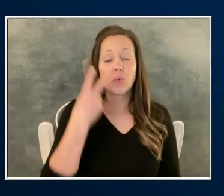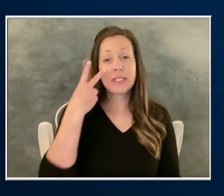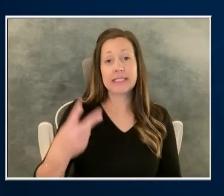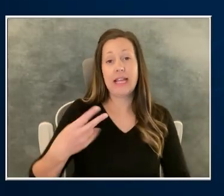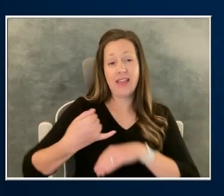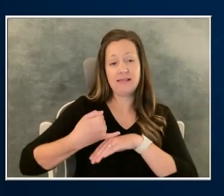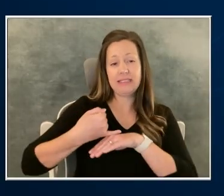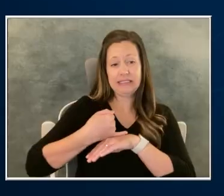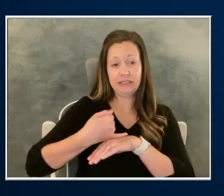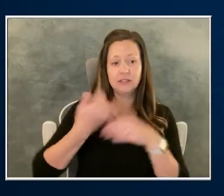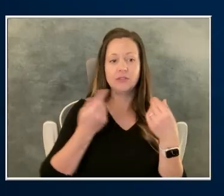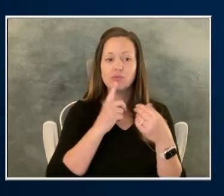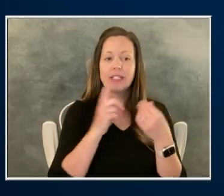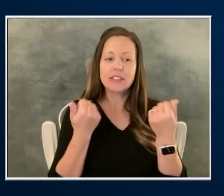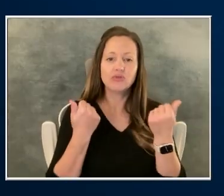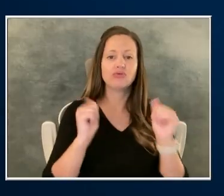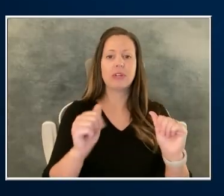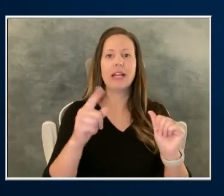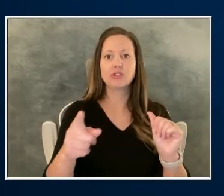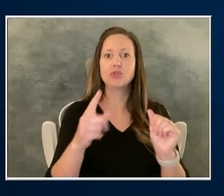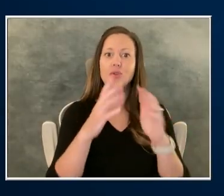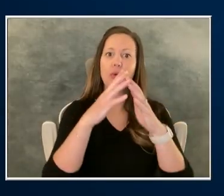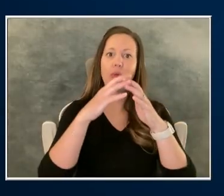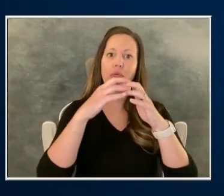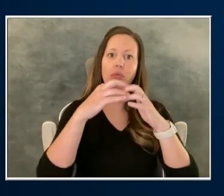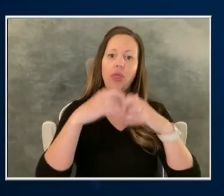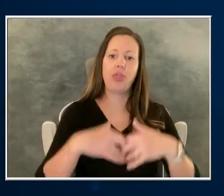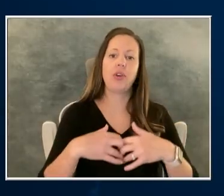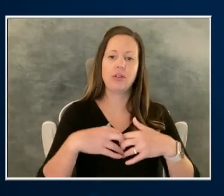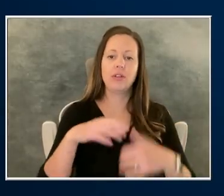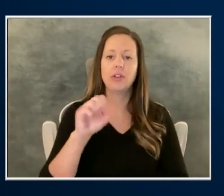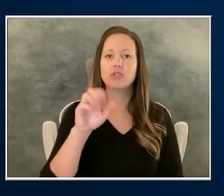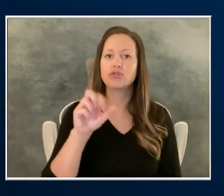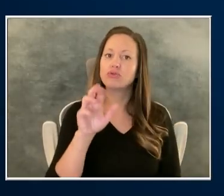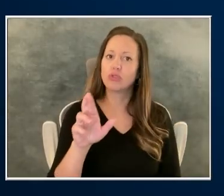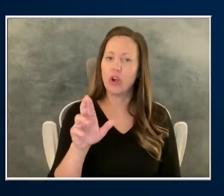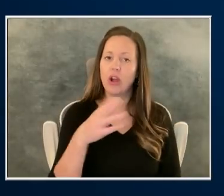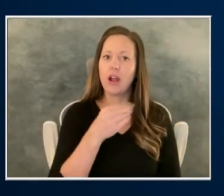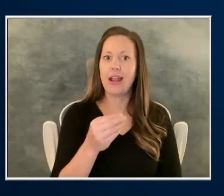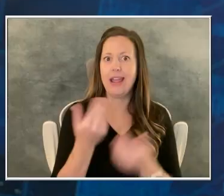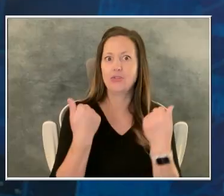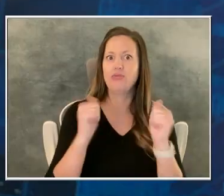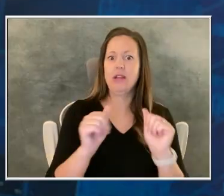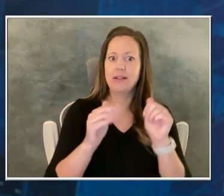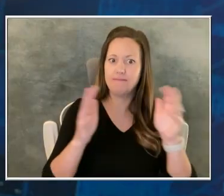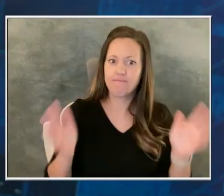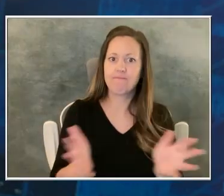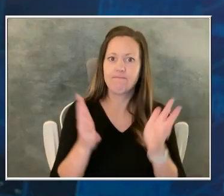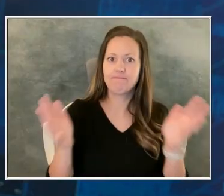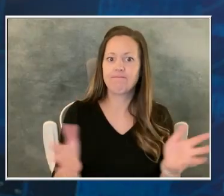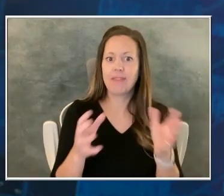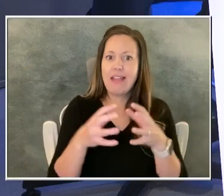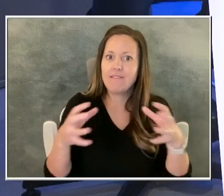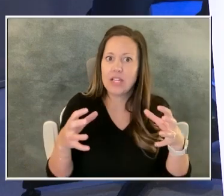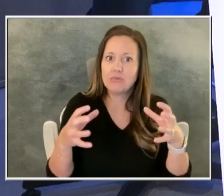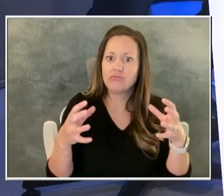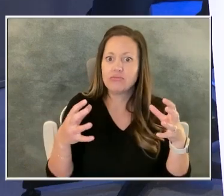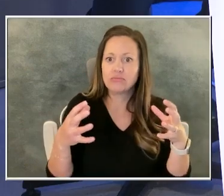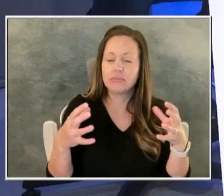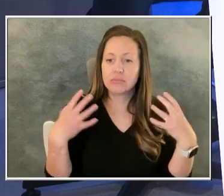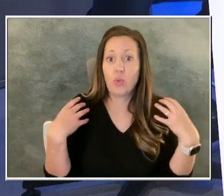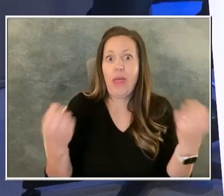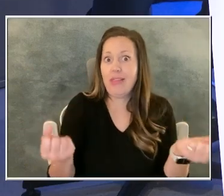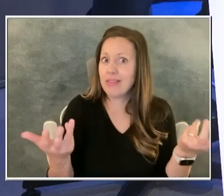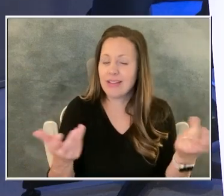just break up the scar tissue, kind of revive the acute inflammation and break up all these adhesions. And how does that work? It's a needle